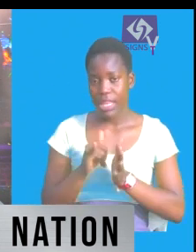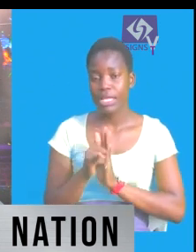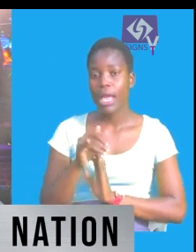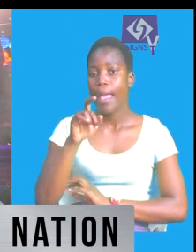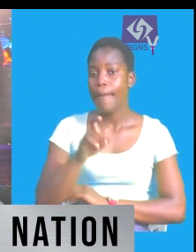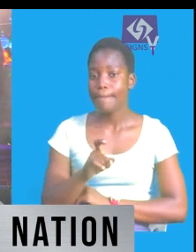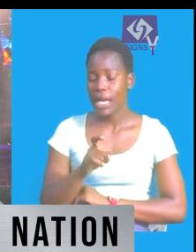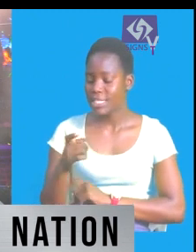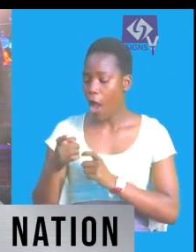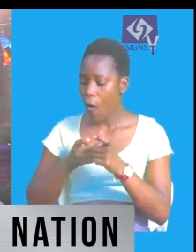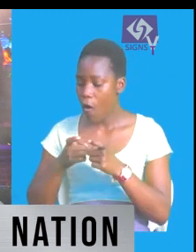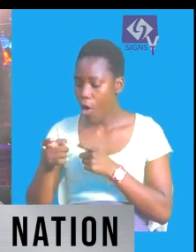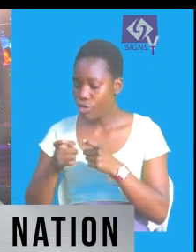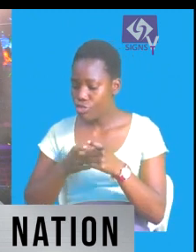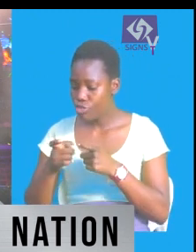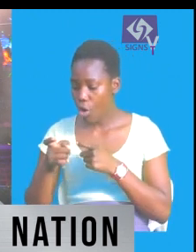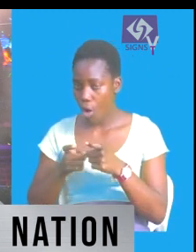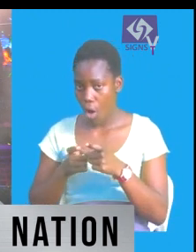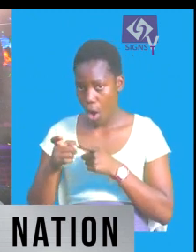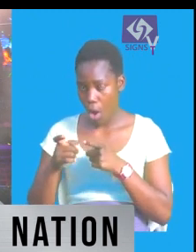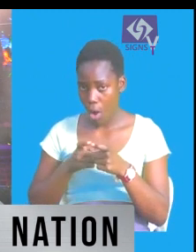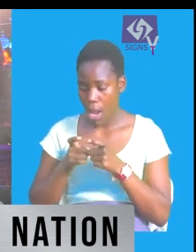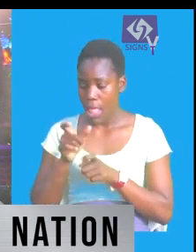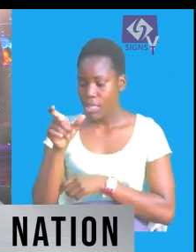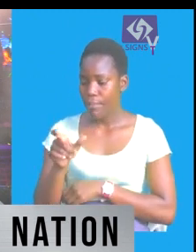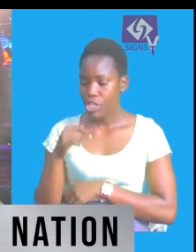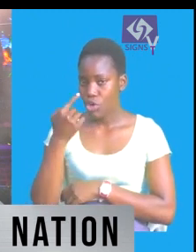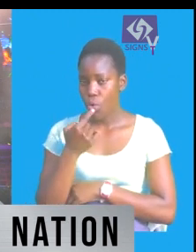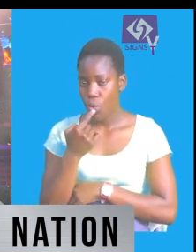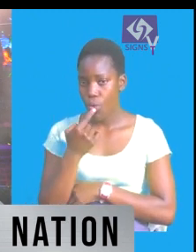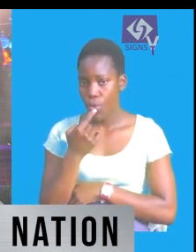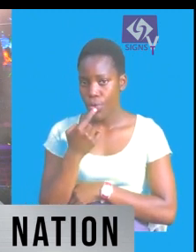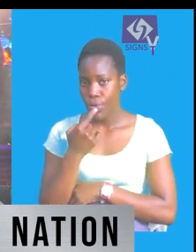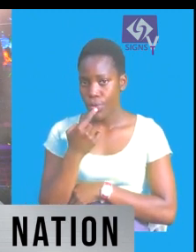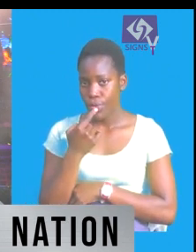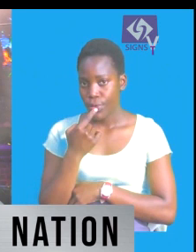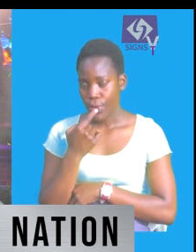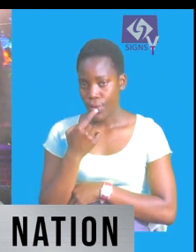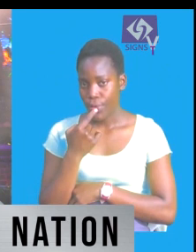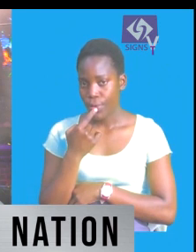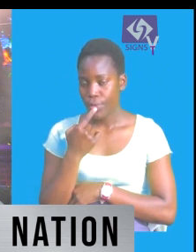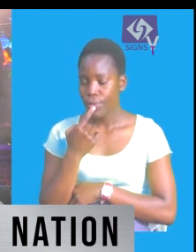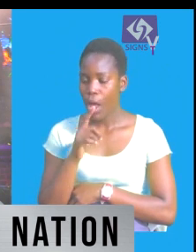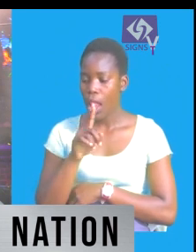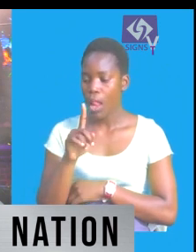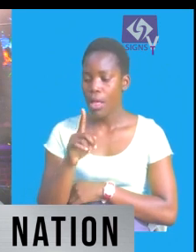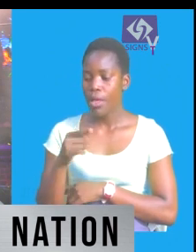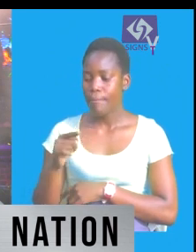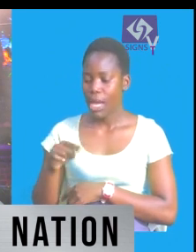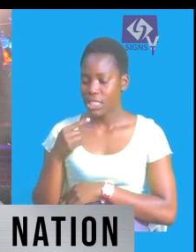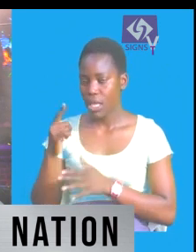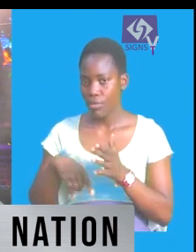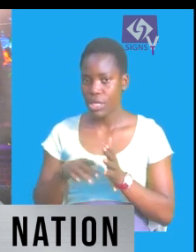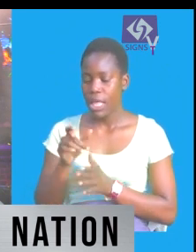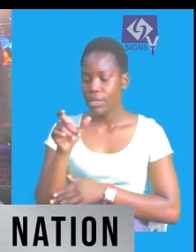it should take charge if whoever is is marking the exam per se,